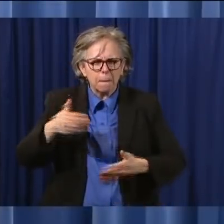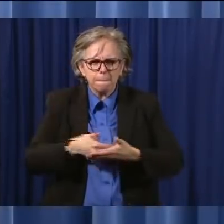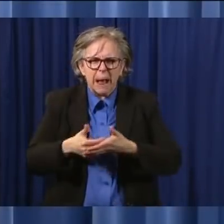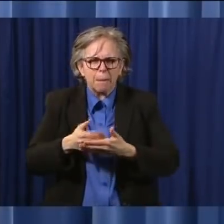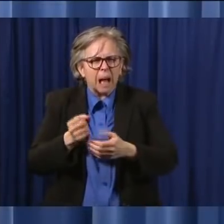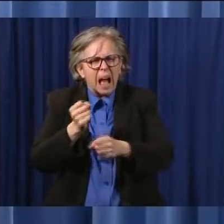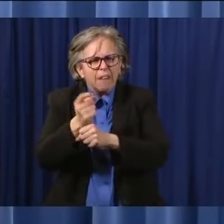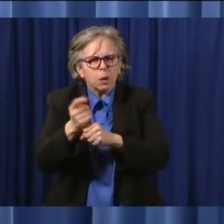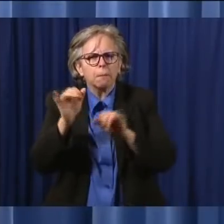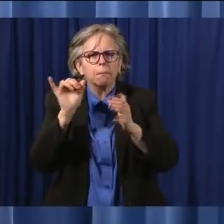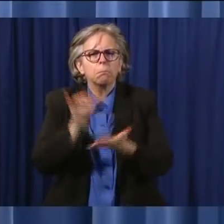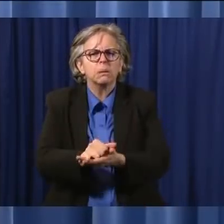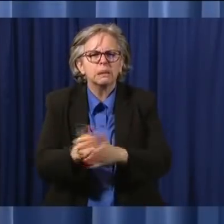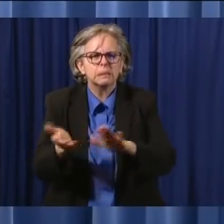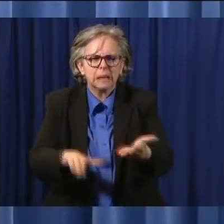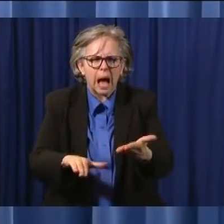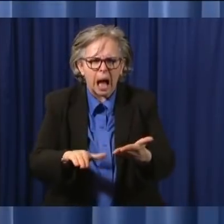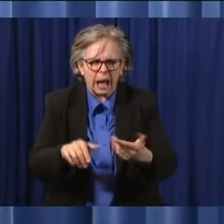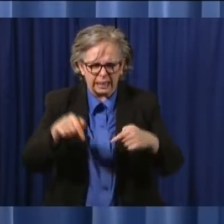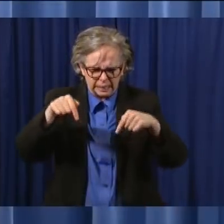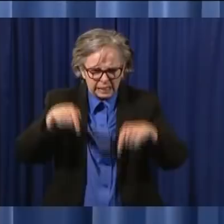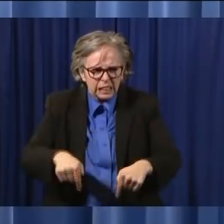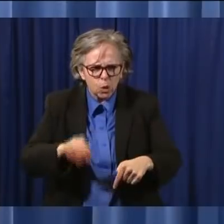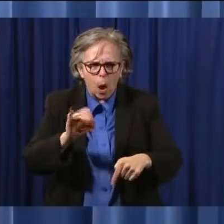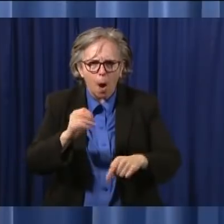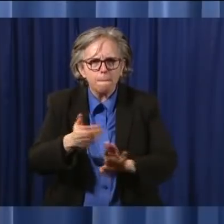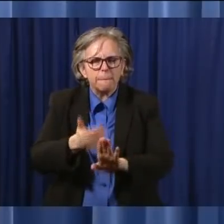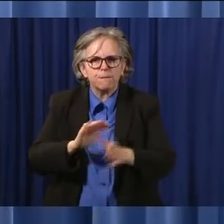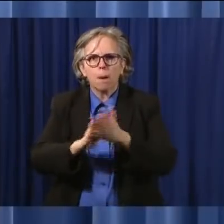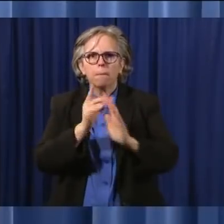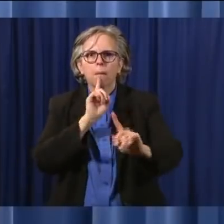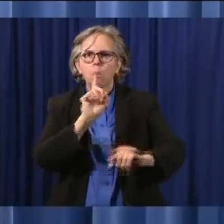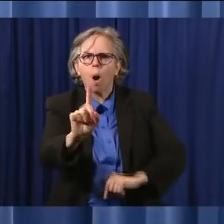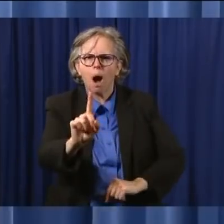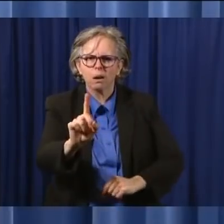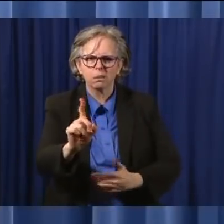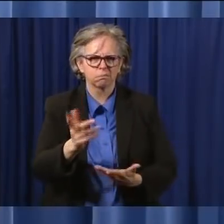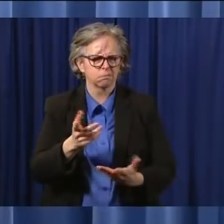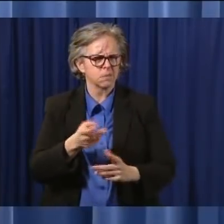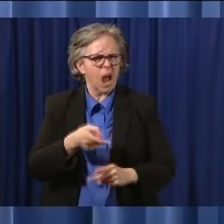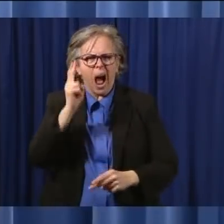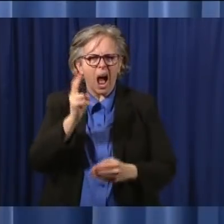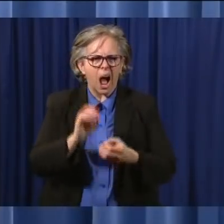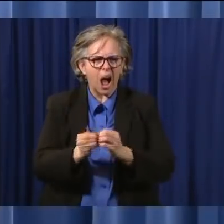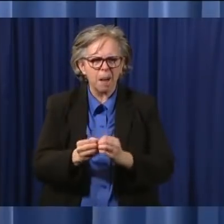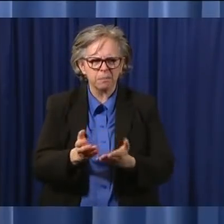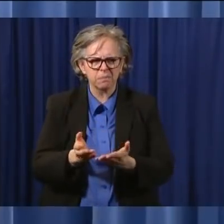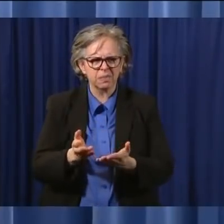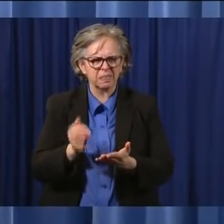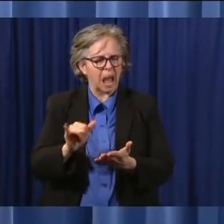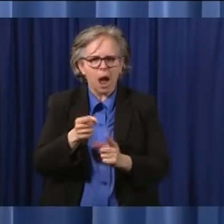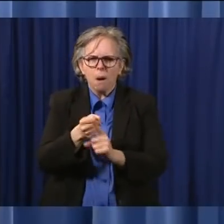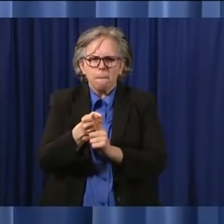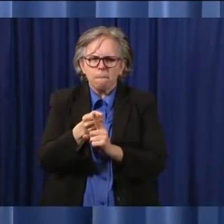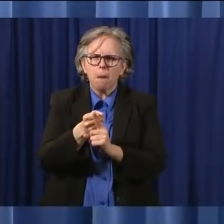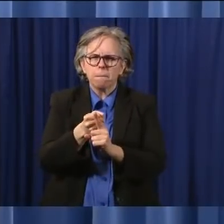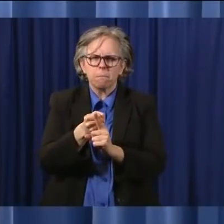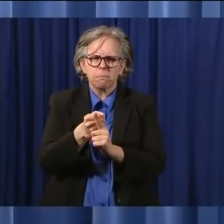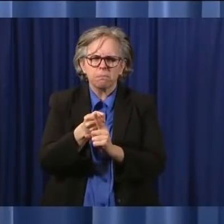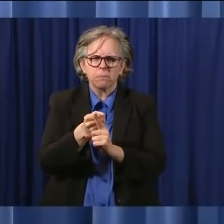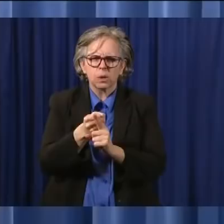birthday. And this tragedy disproportionately impacts the minority community.